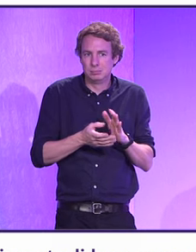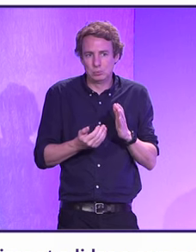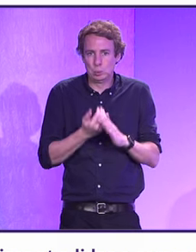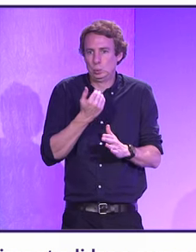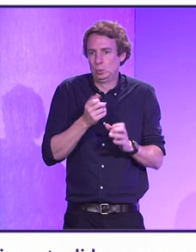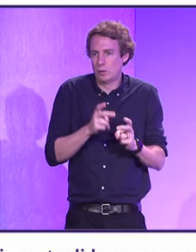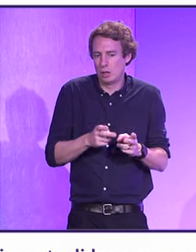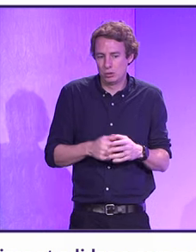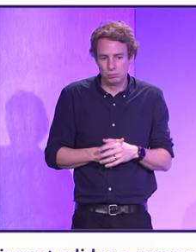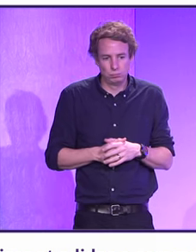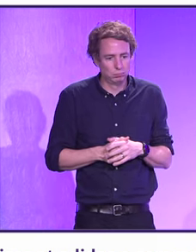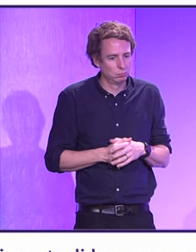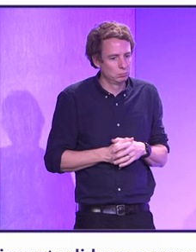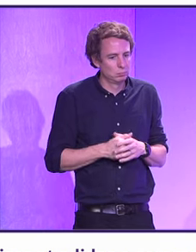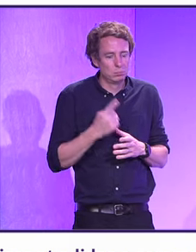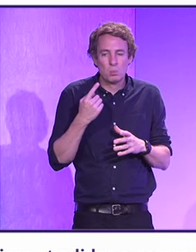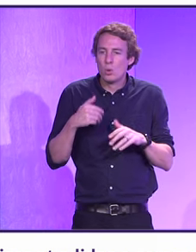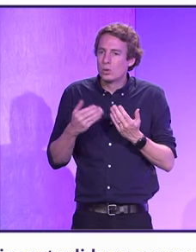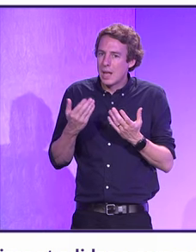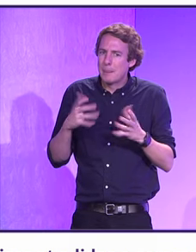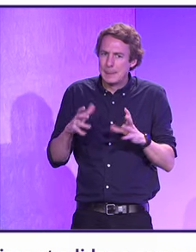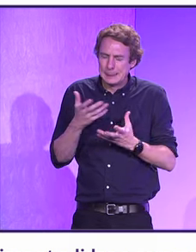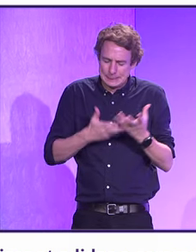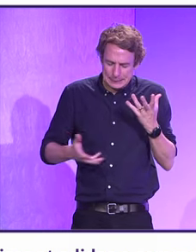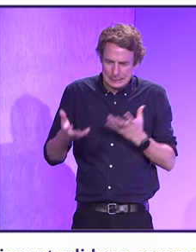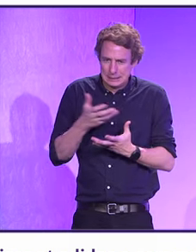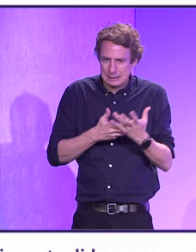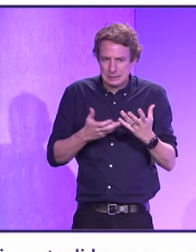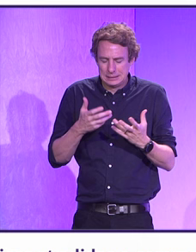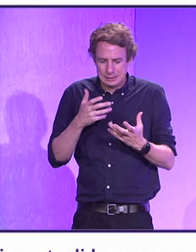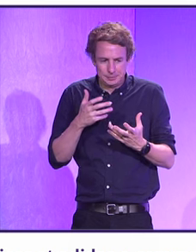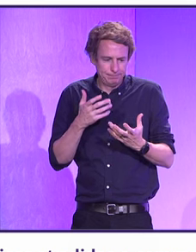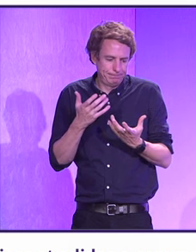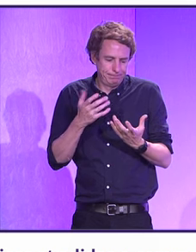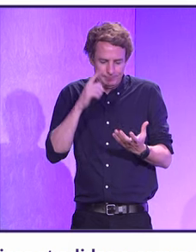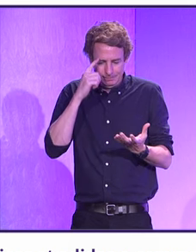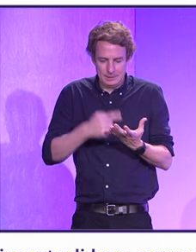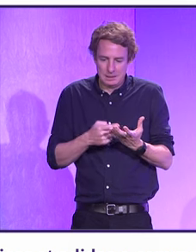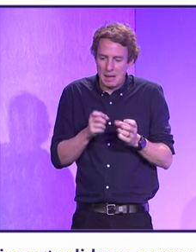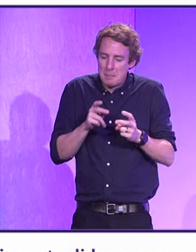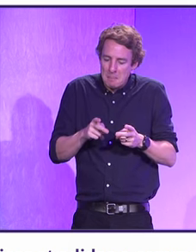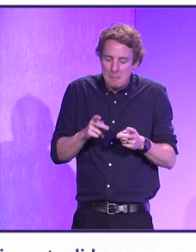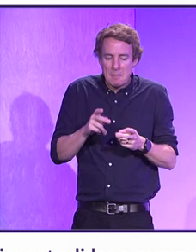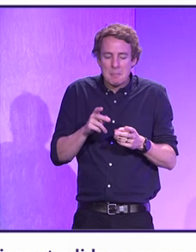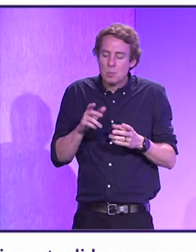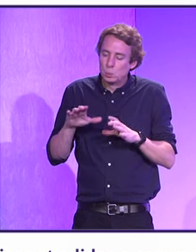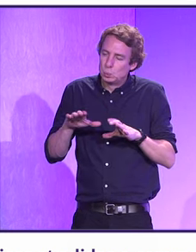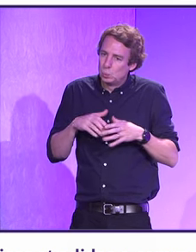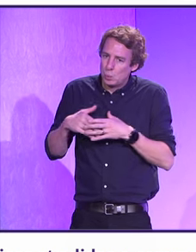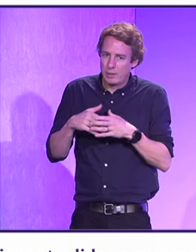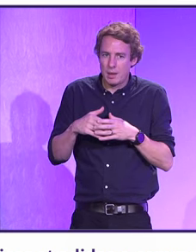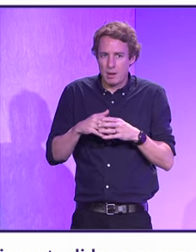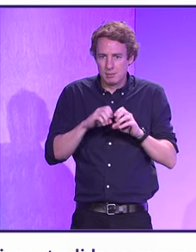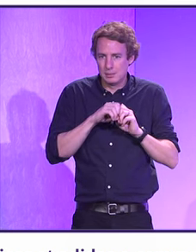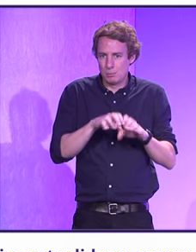version. And like one day, everybody got together, and then we decided that, okay, let's do the